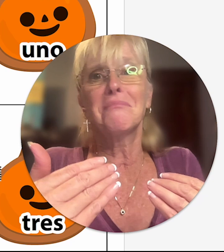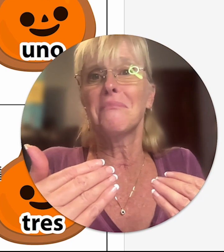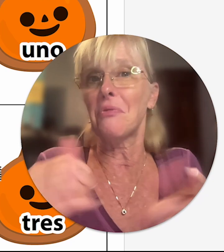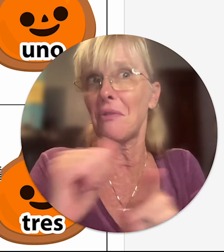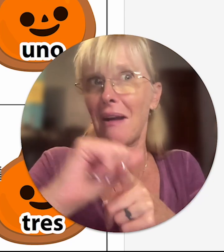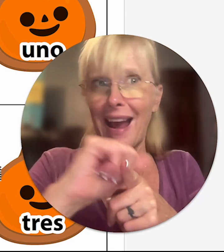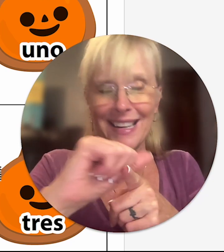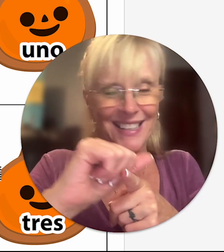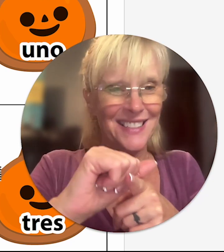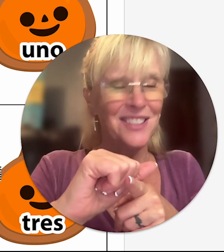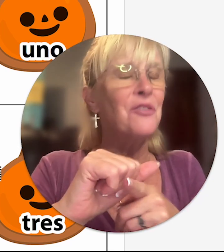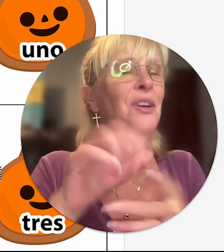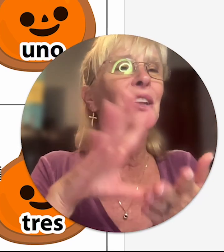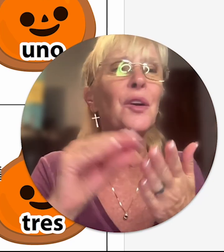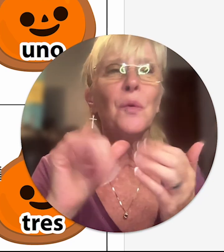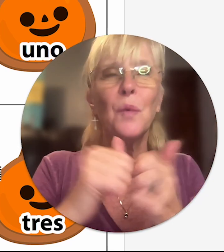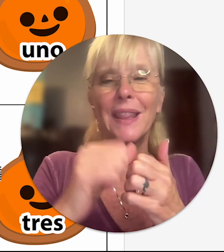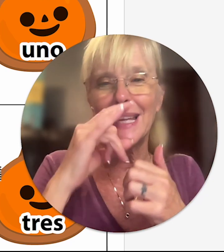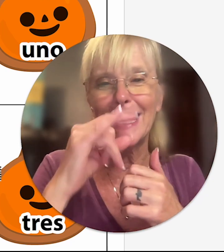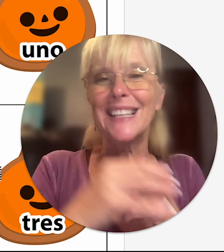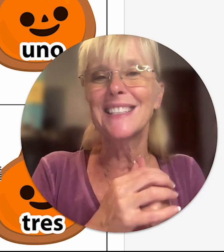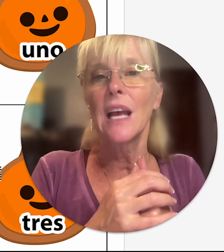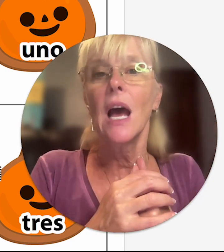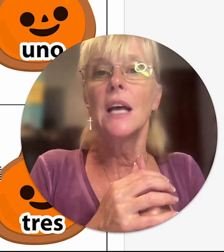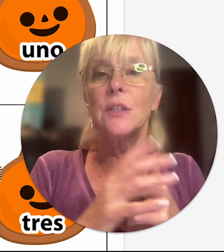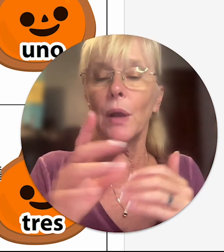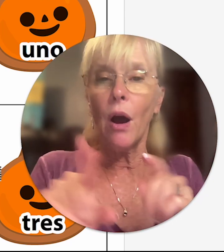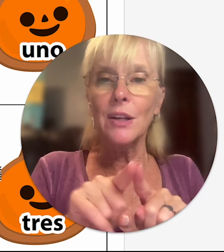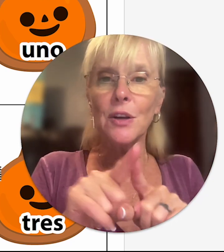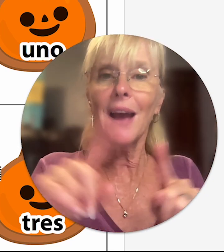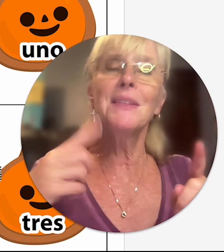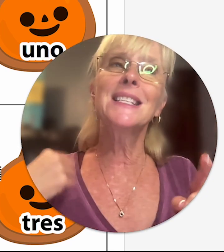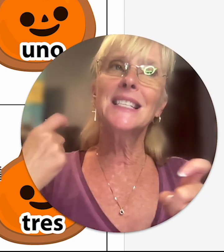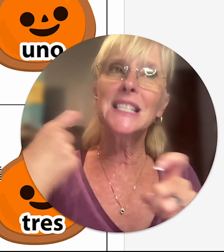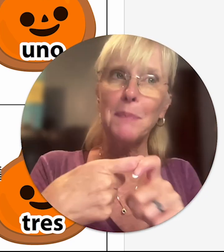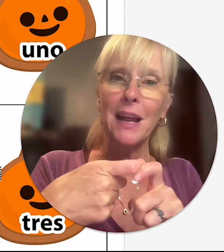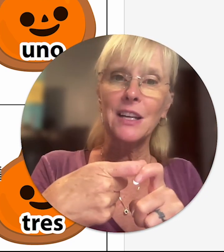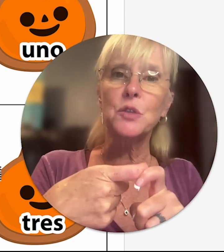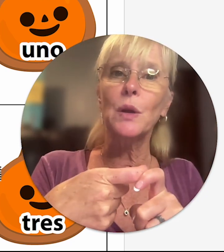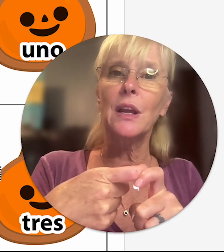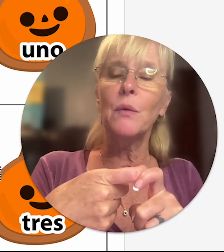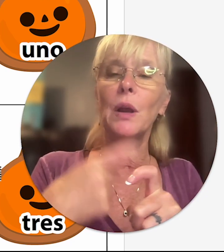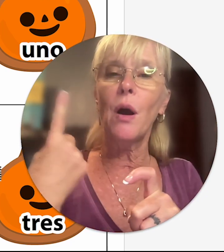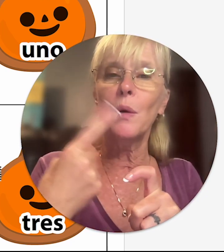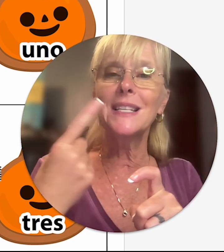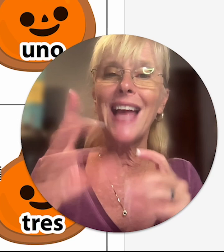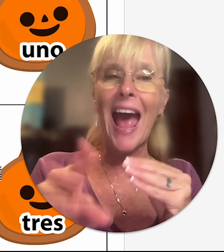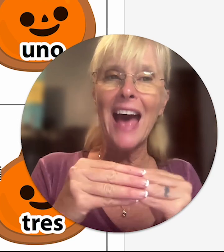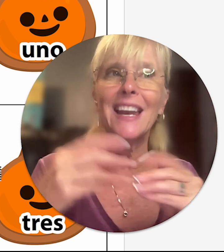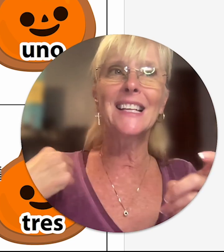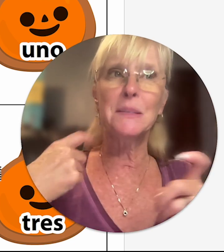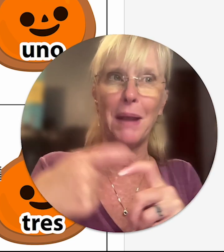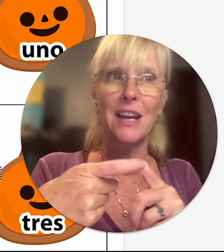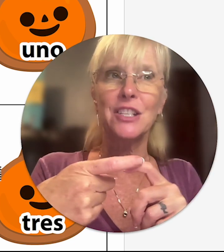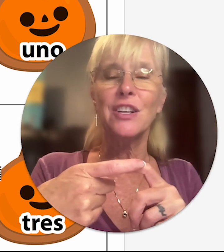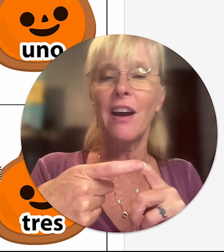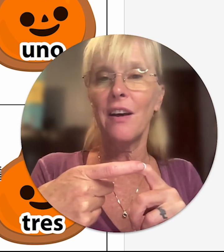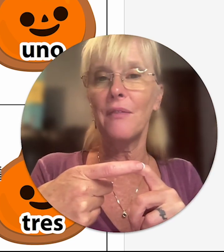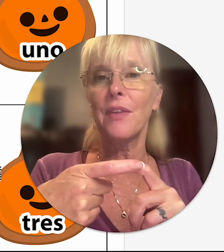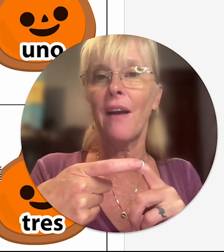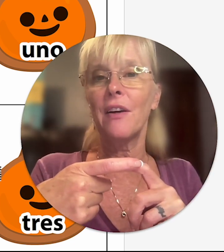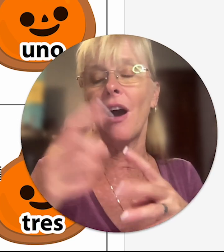just practice. You can learn with the kids. So we also have this in Spanish. We always add a